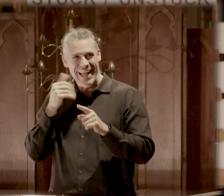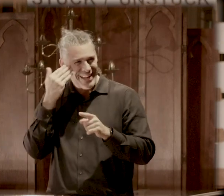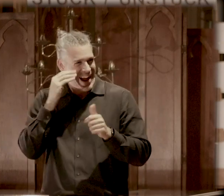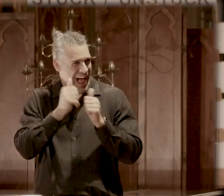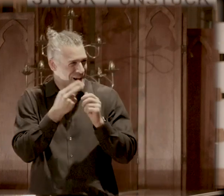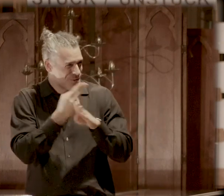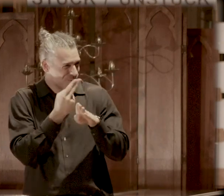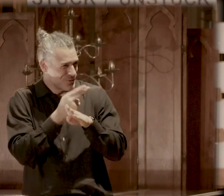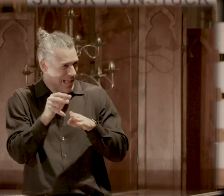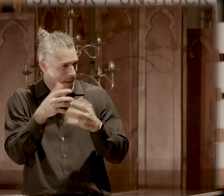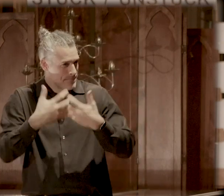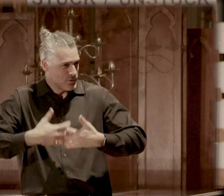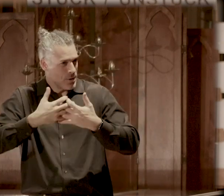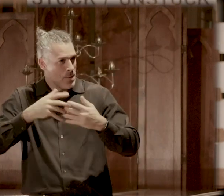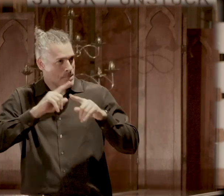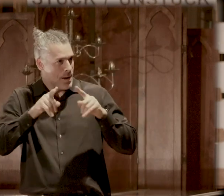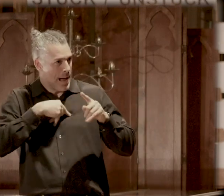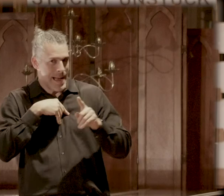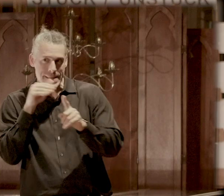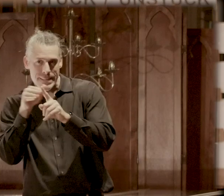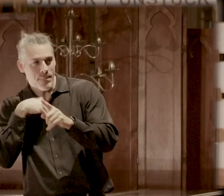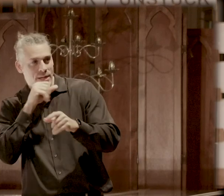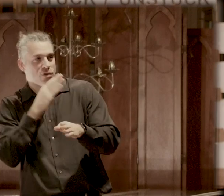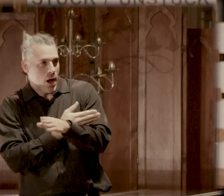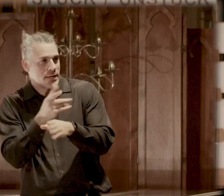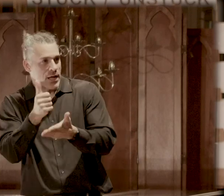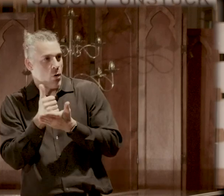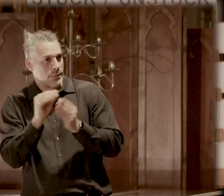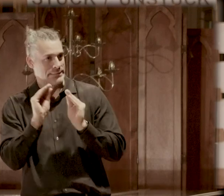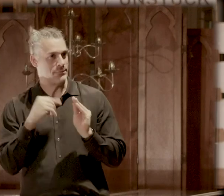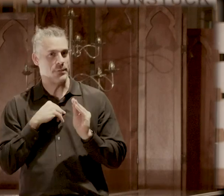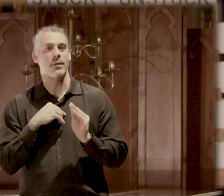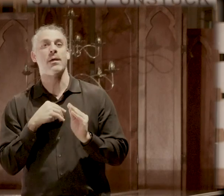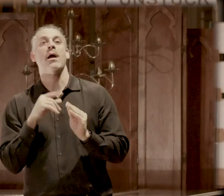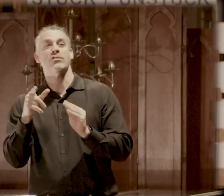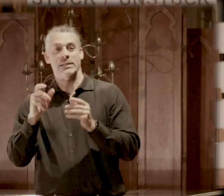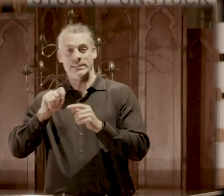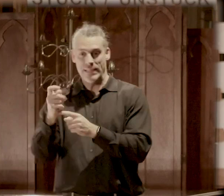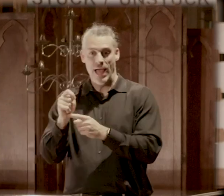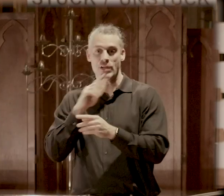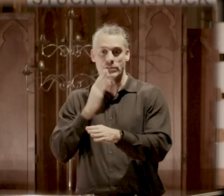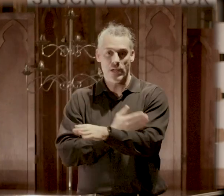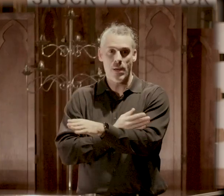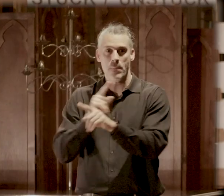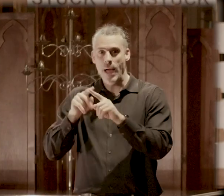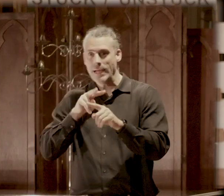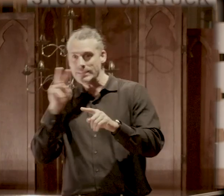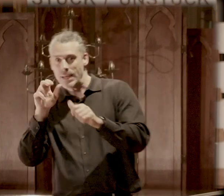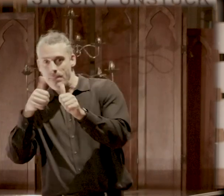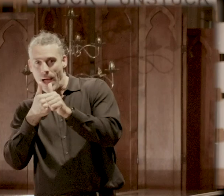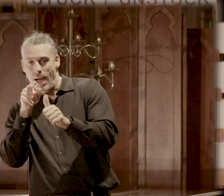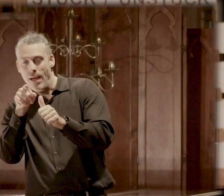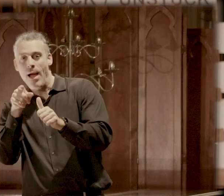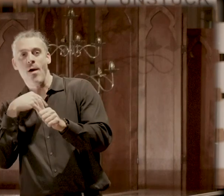use the espresso machine. Let me just text my daughter and she can come here and show me. And as she's texting her daughter, I peek behind her, and